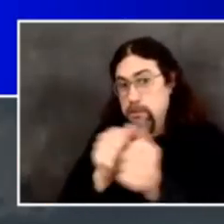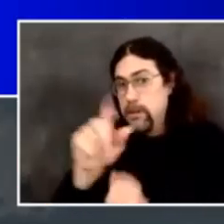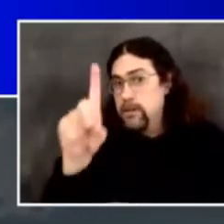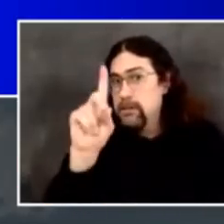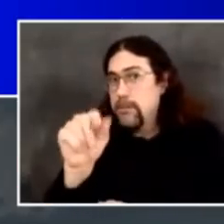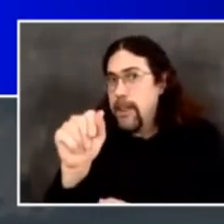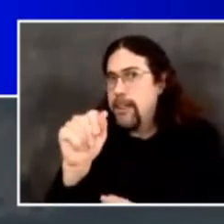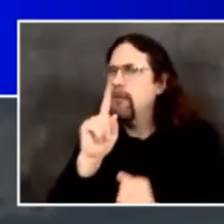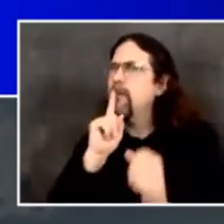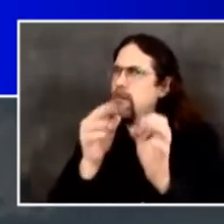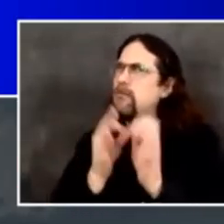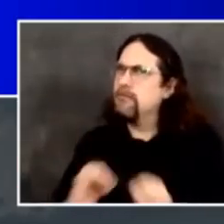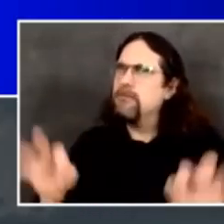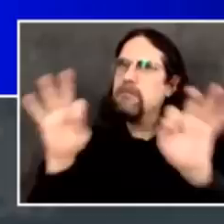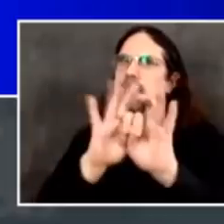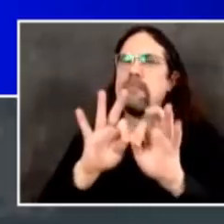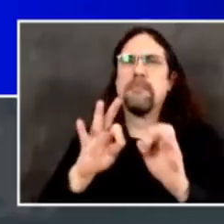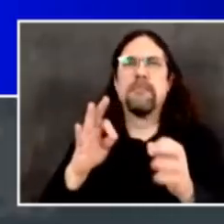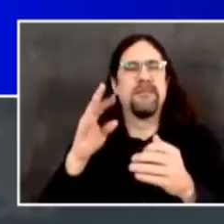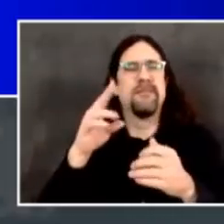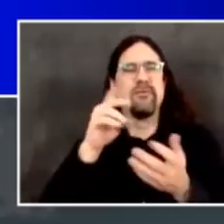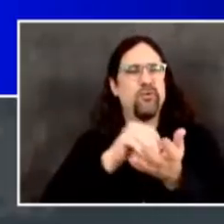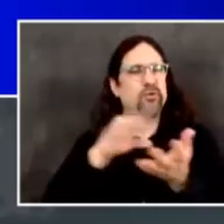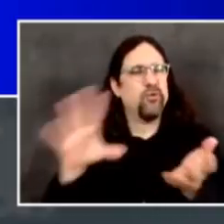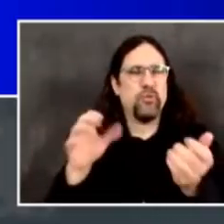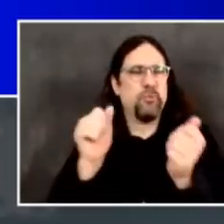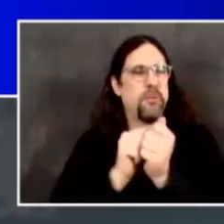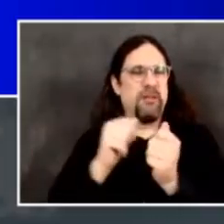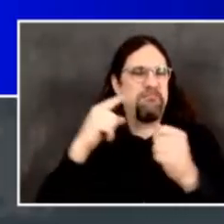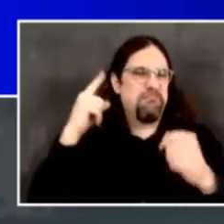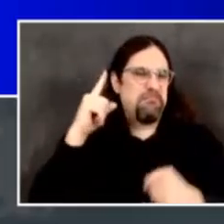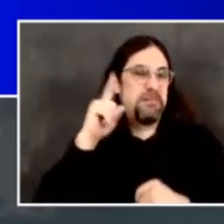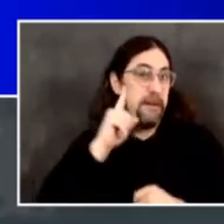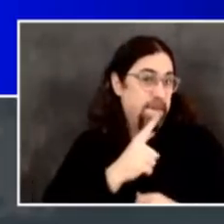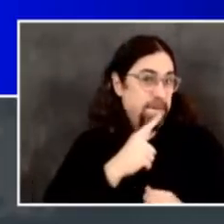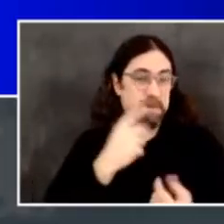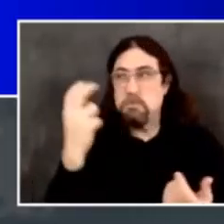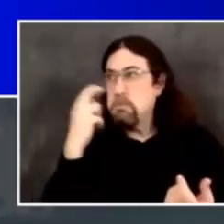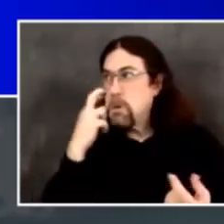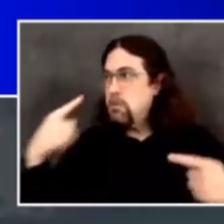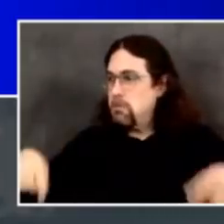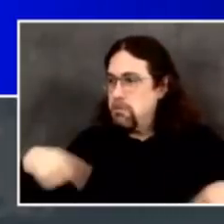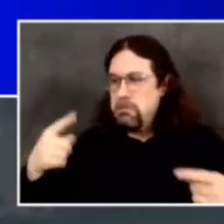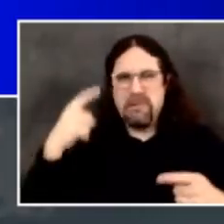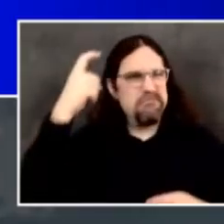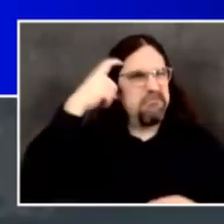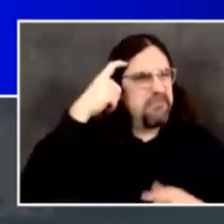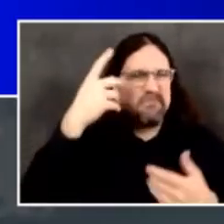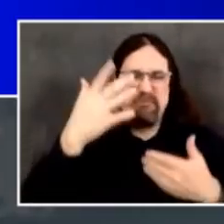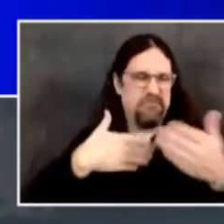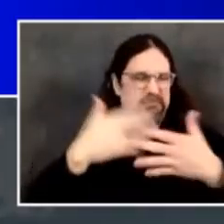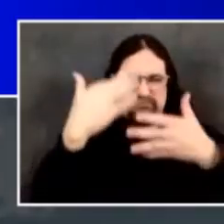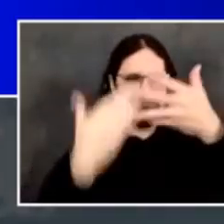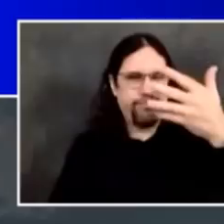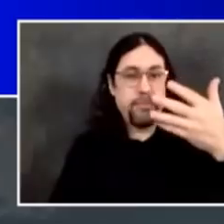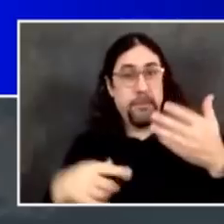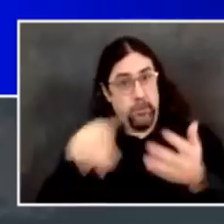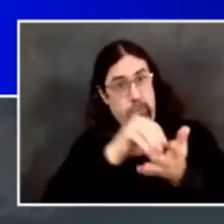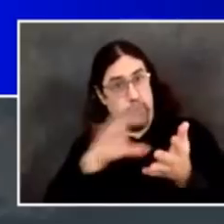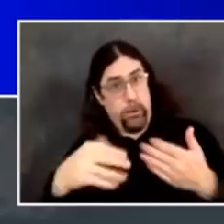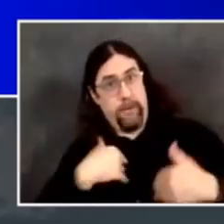this additional challenge, and now a pandemic on top of it. We have to be there for them. So we will